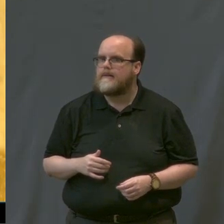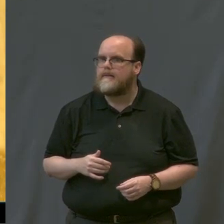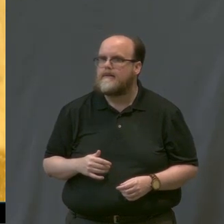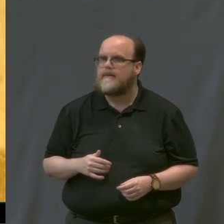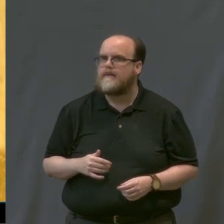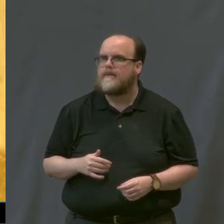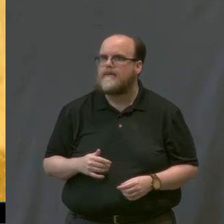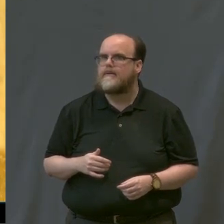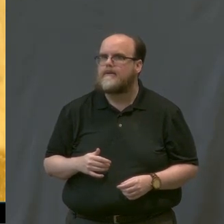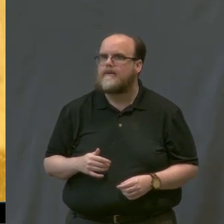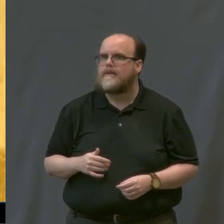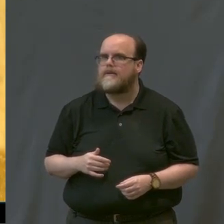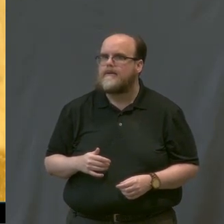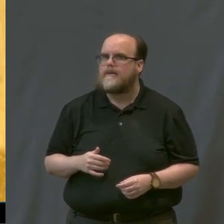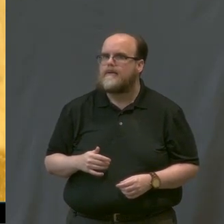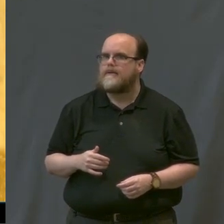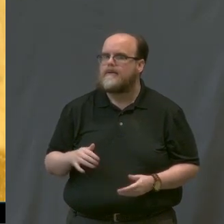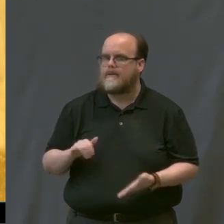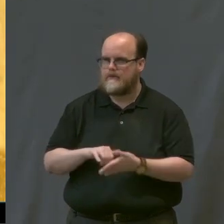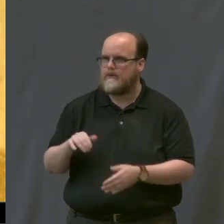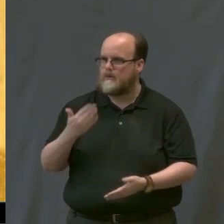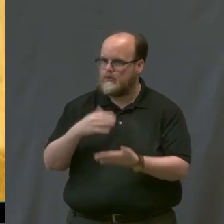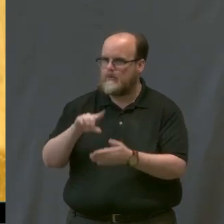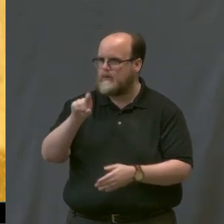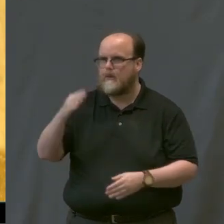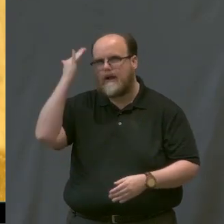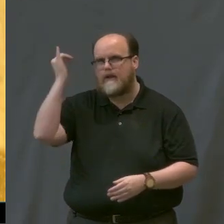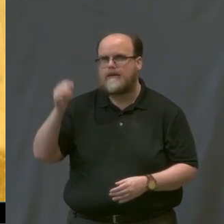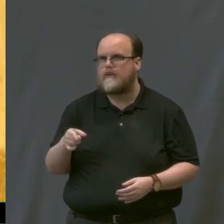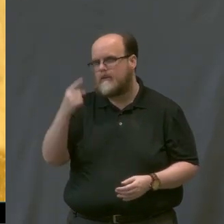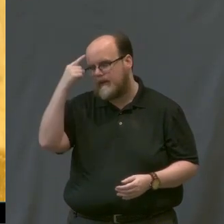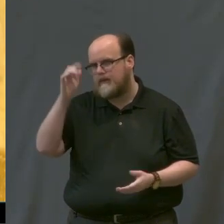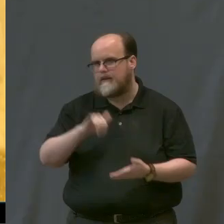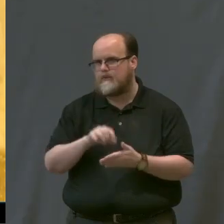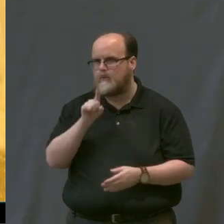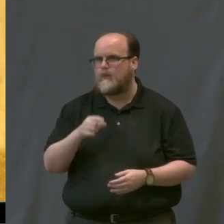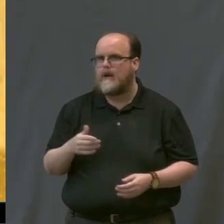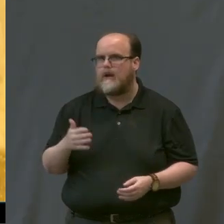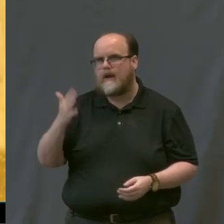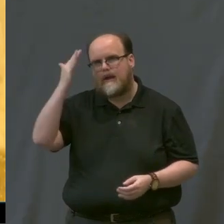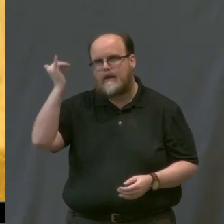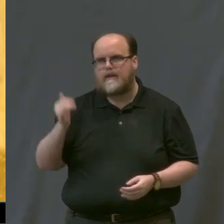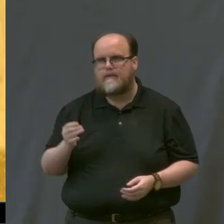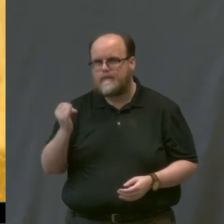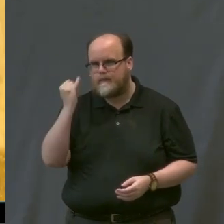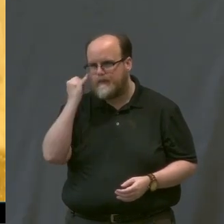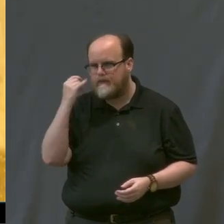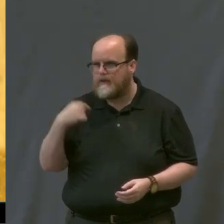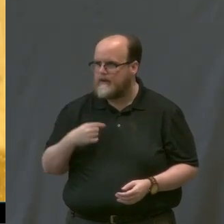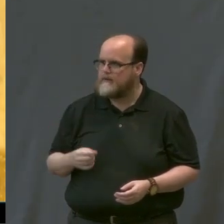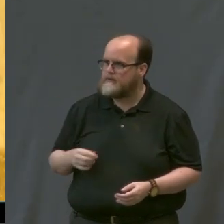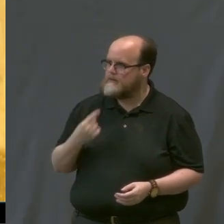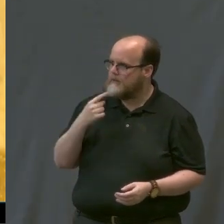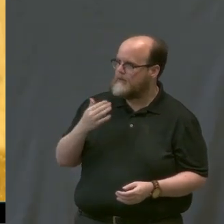Actually, I'm not going to hit the clicker. That's a good question. Why? Why do you think that's the case? Why do you think if I bid Godspeed,